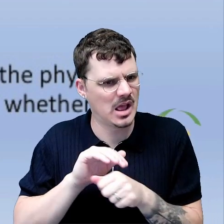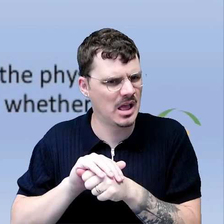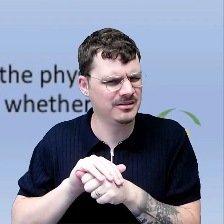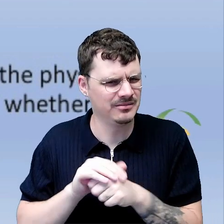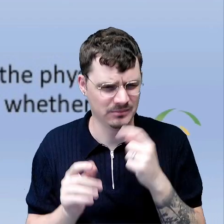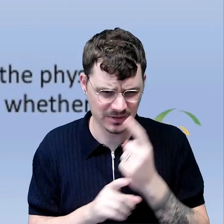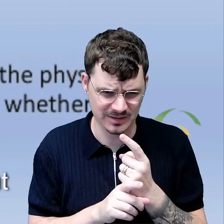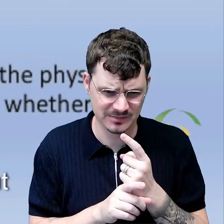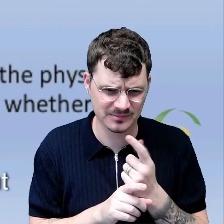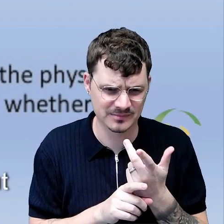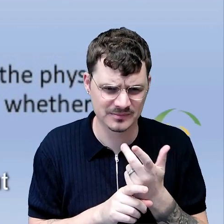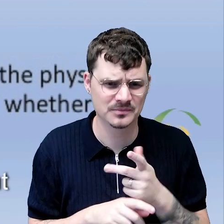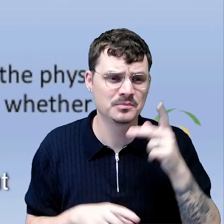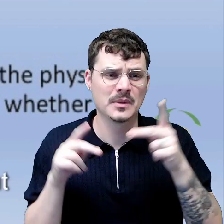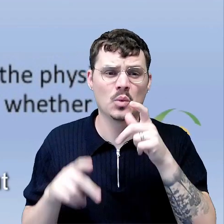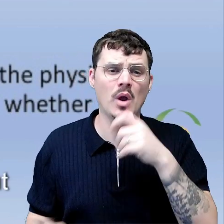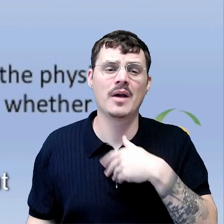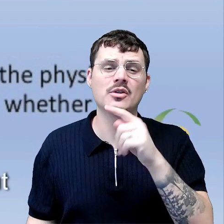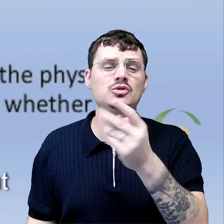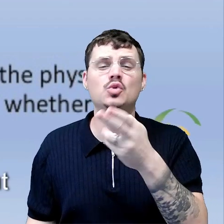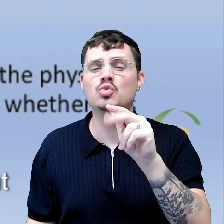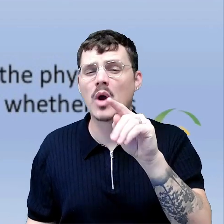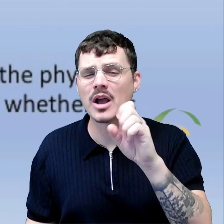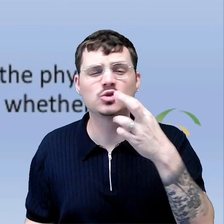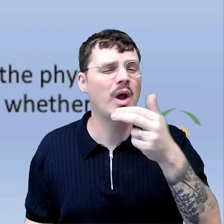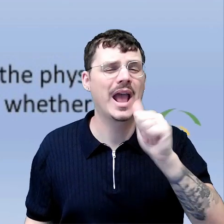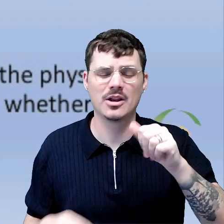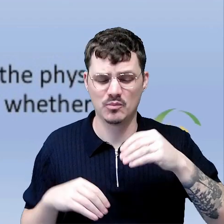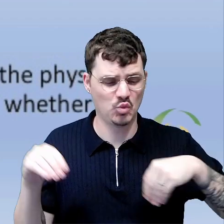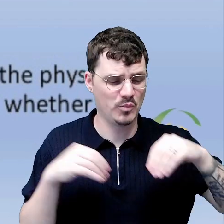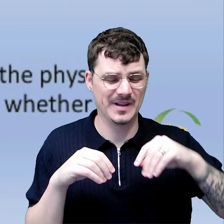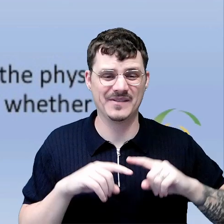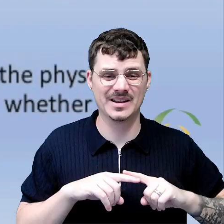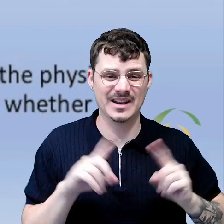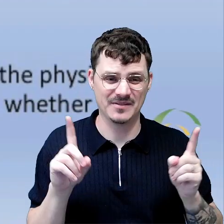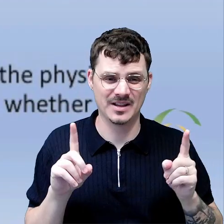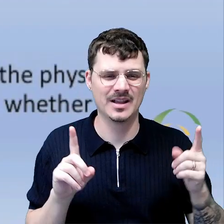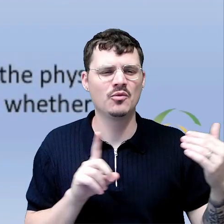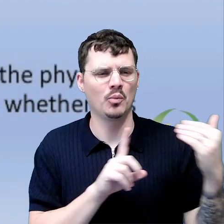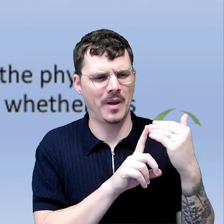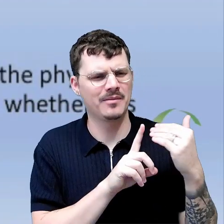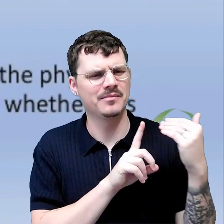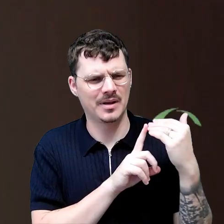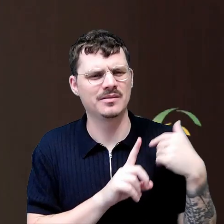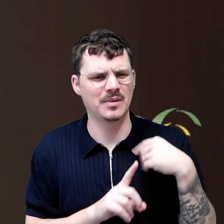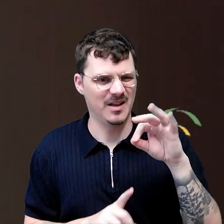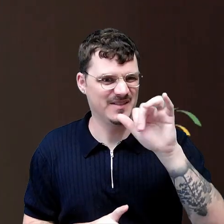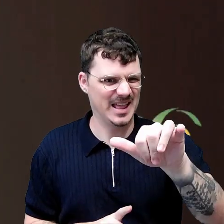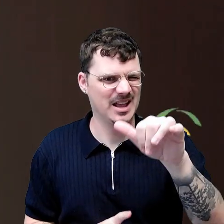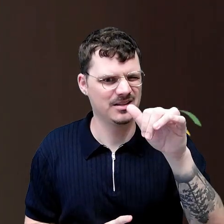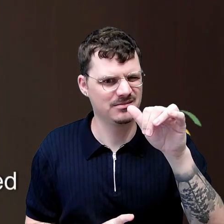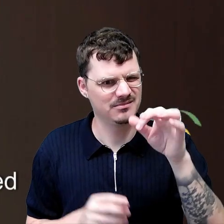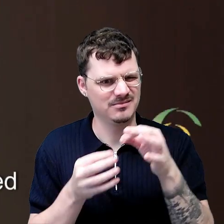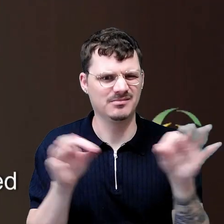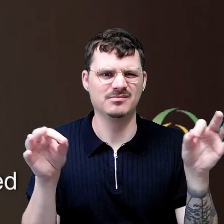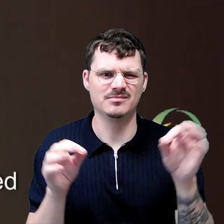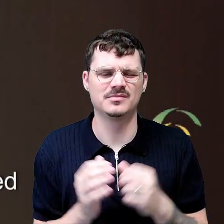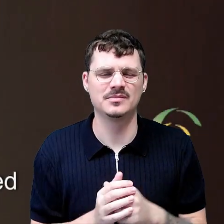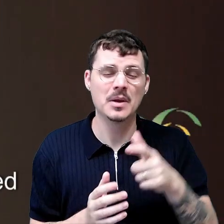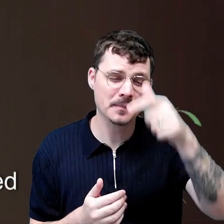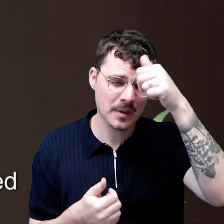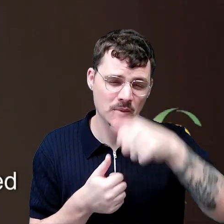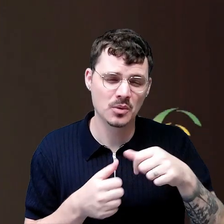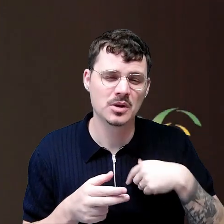right? People with Tourette and other movement differences remind us of that. Remember when we